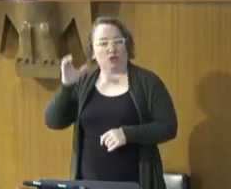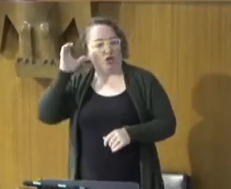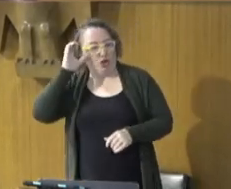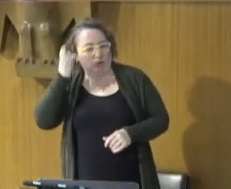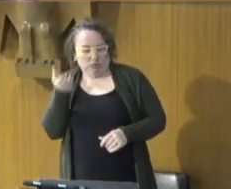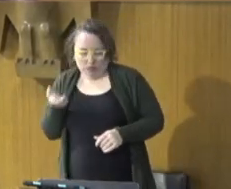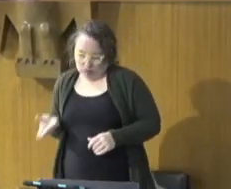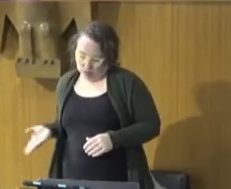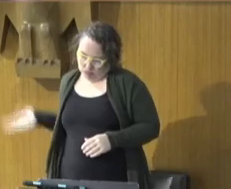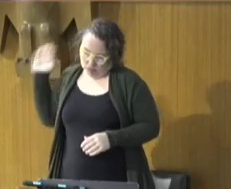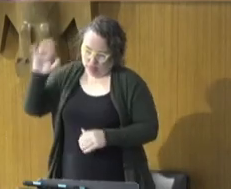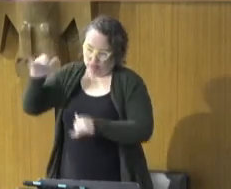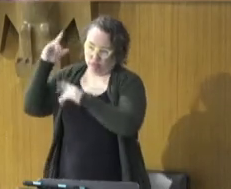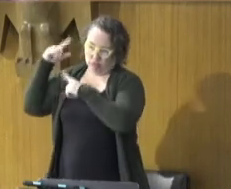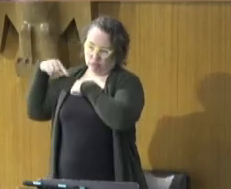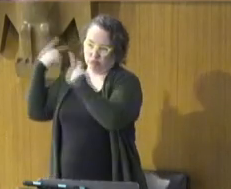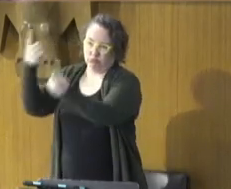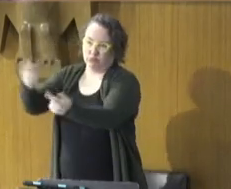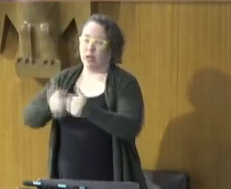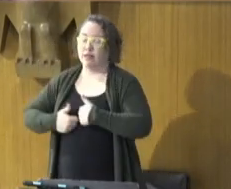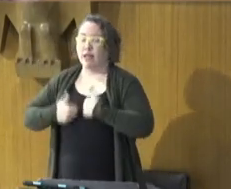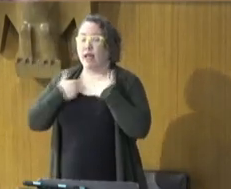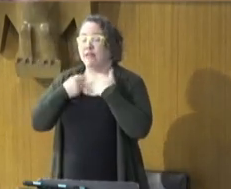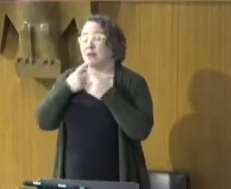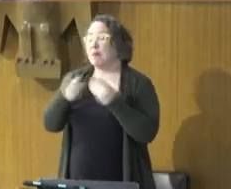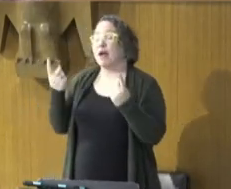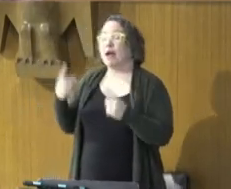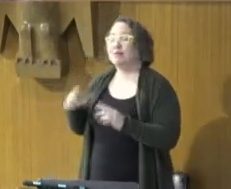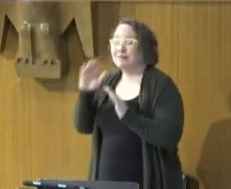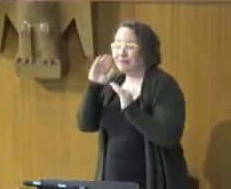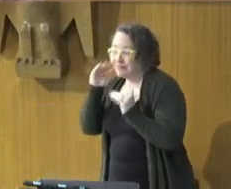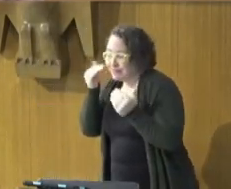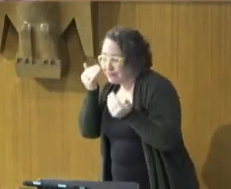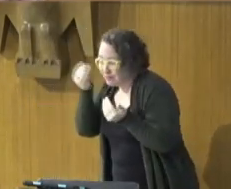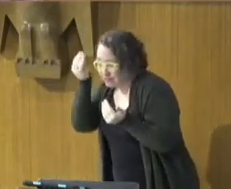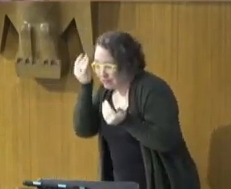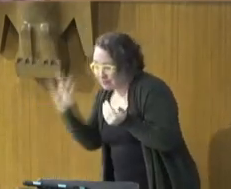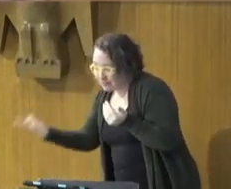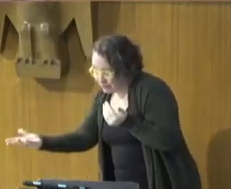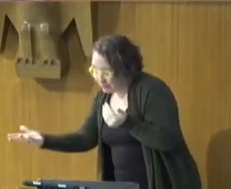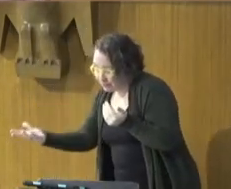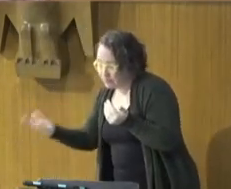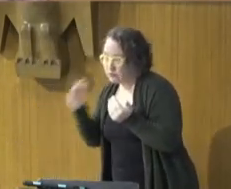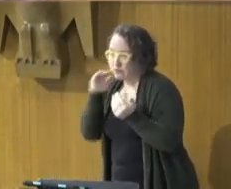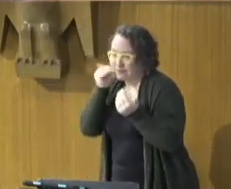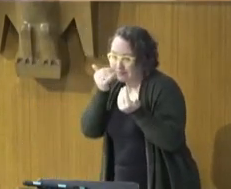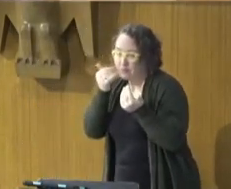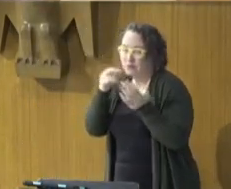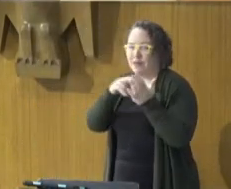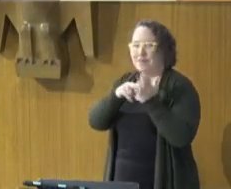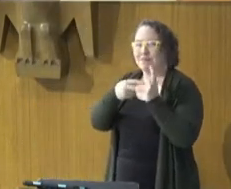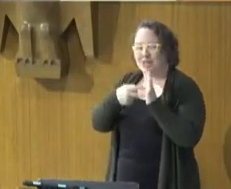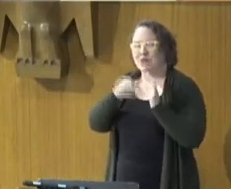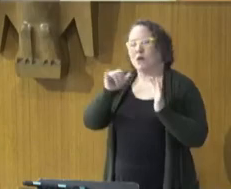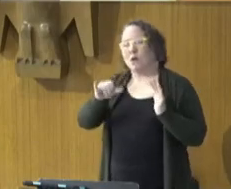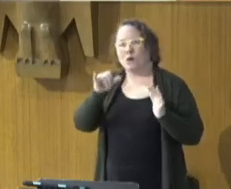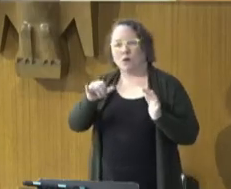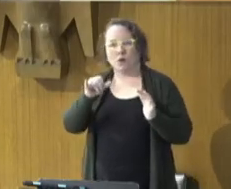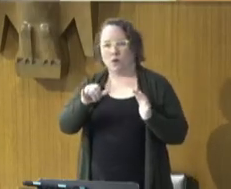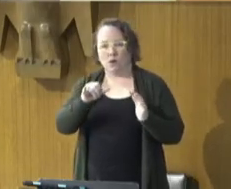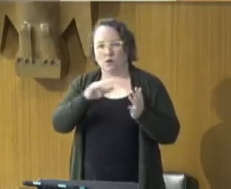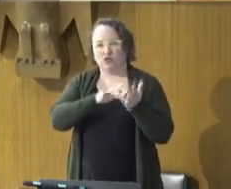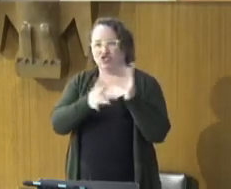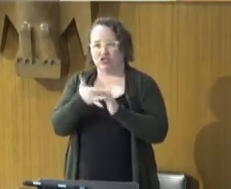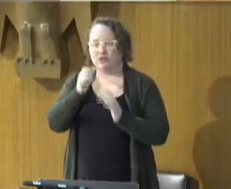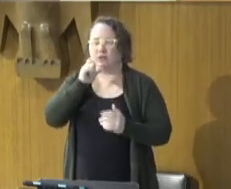her life. But he did so with a glimmer in his eye to let the woman know that he himself did not believe any of it,